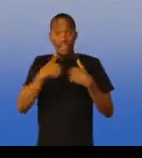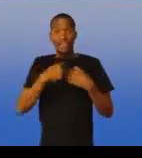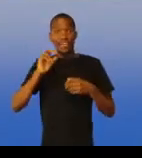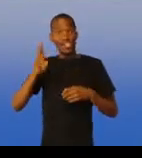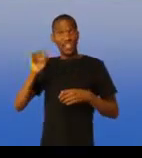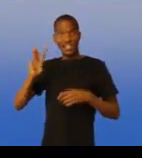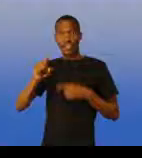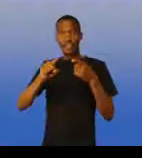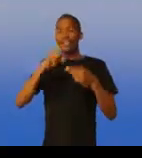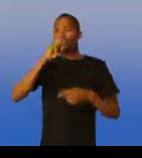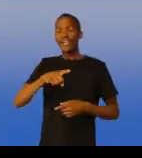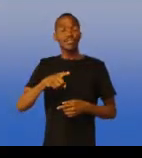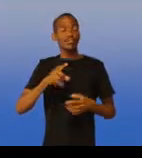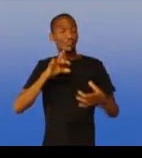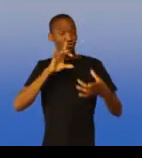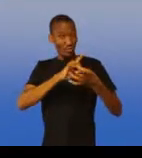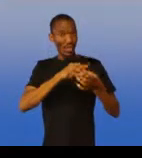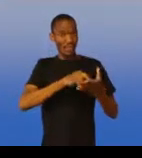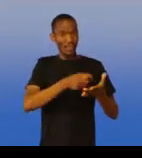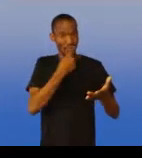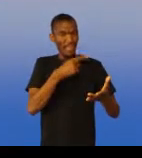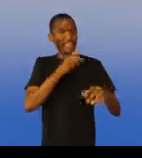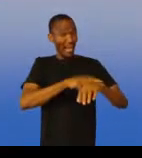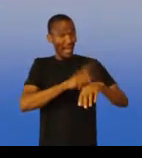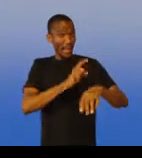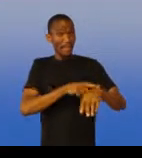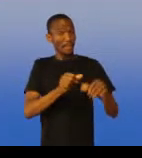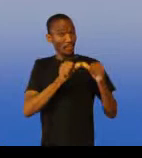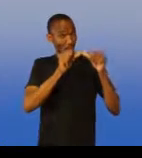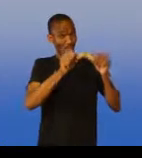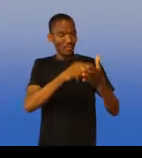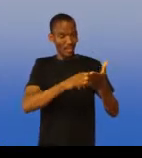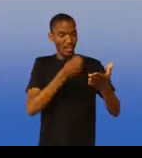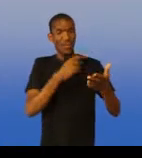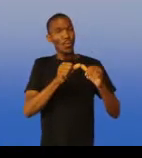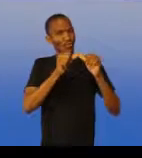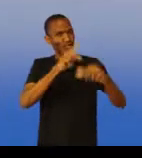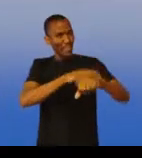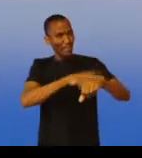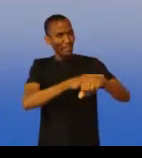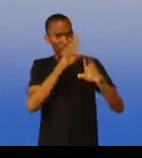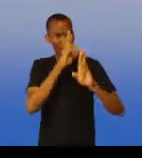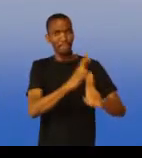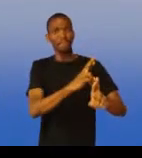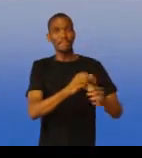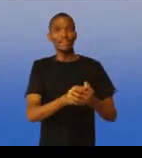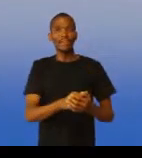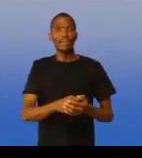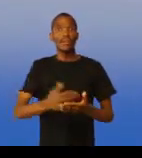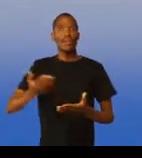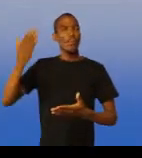enroll for your treatment. Start your treatment on time and take your medication regularly. In the olden days,